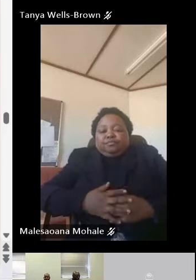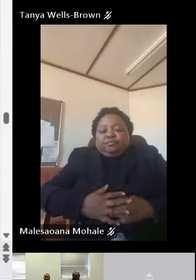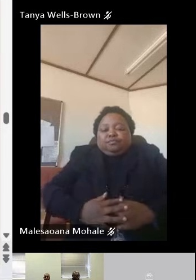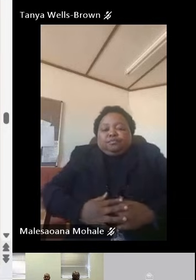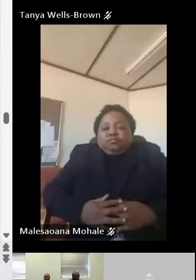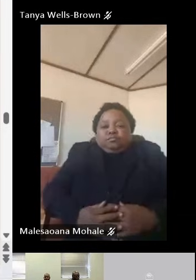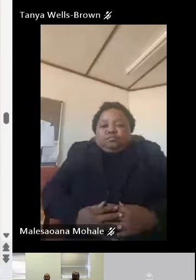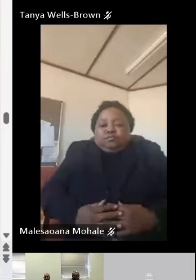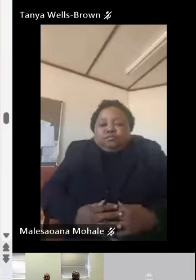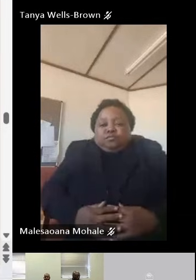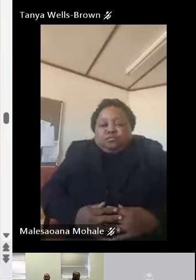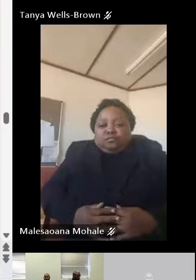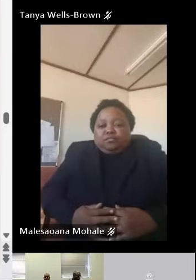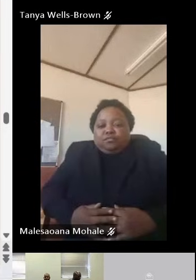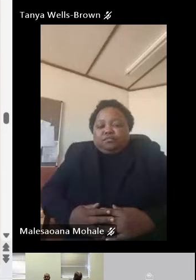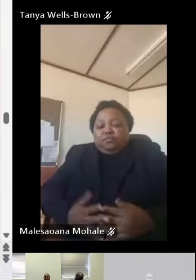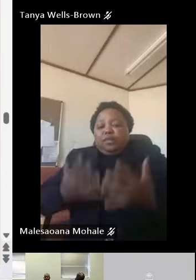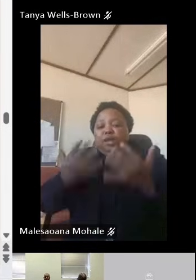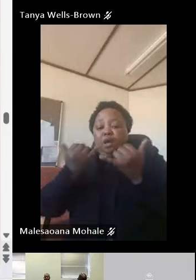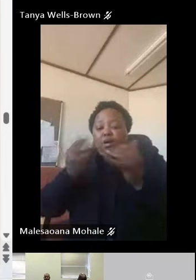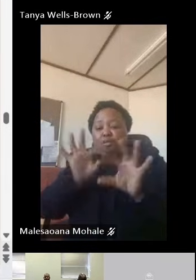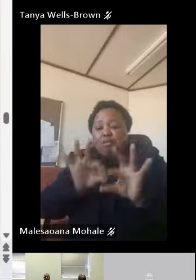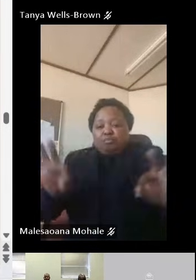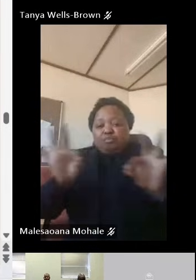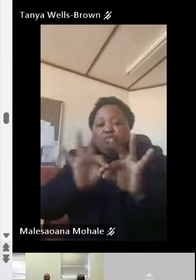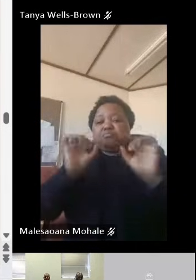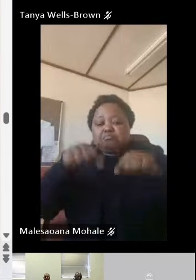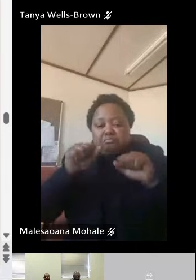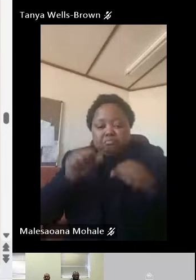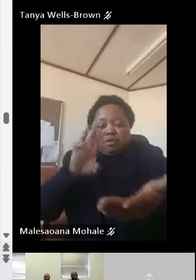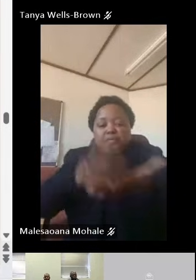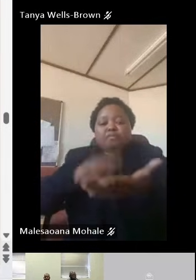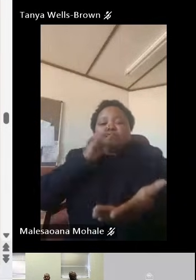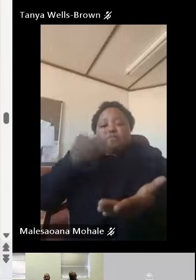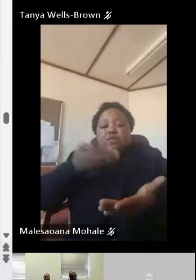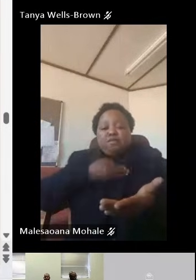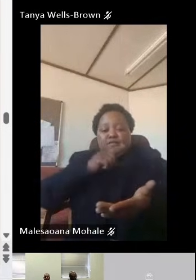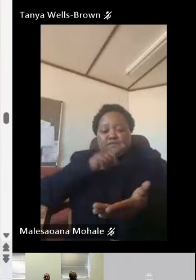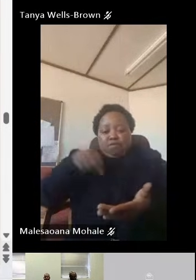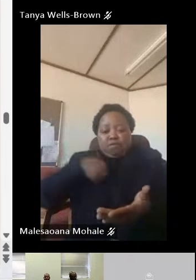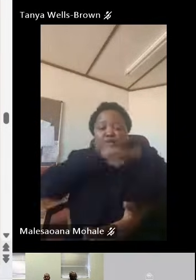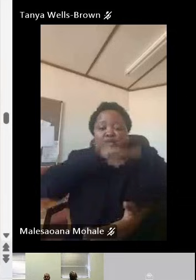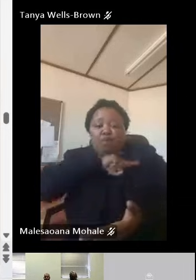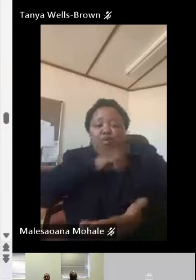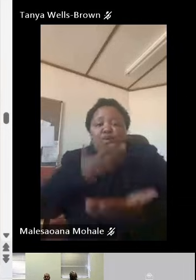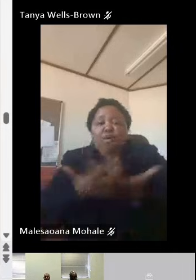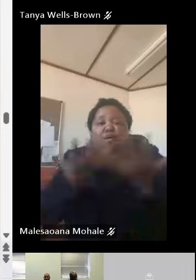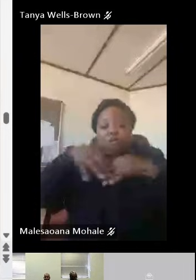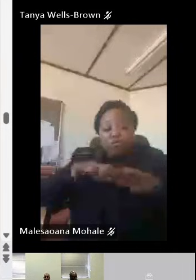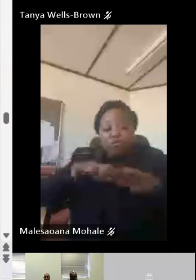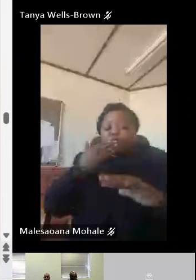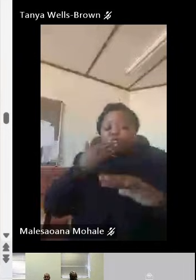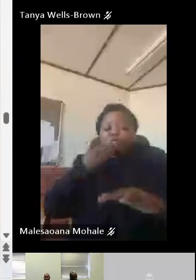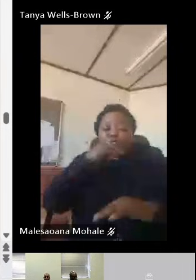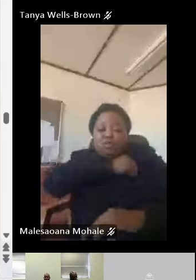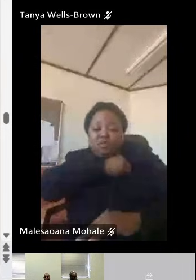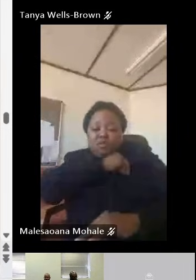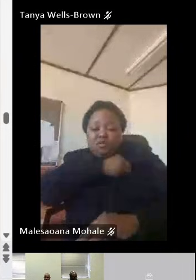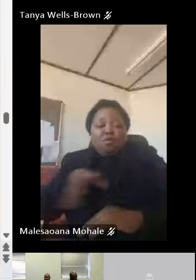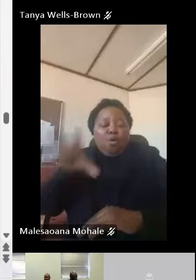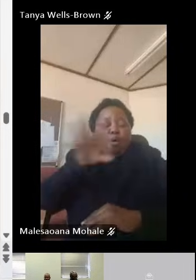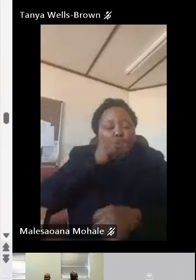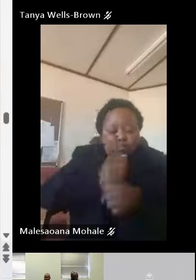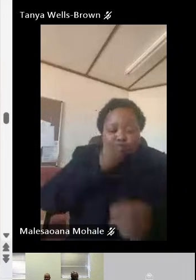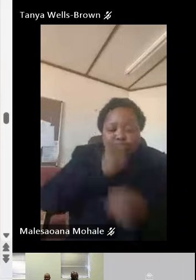It is important for us to include disability in our efforts to